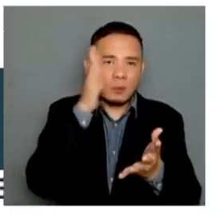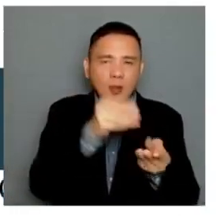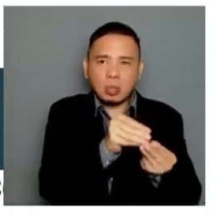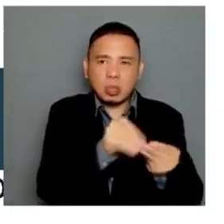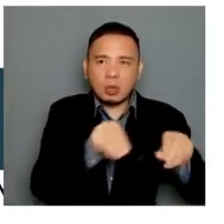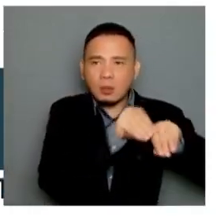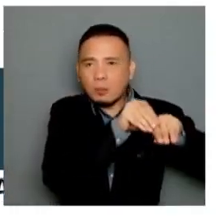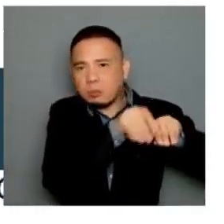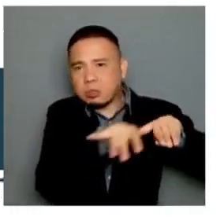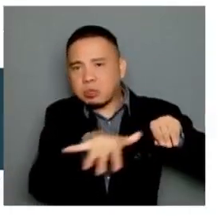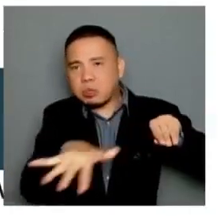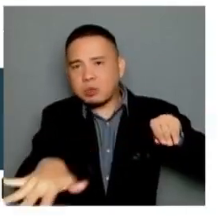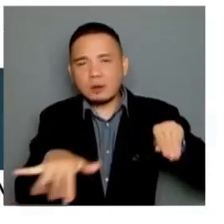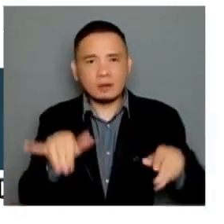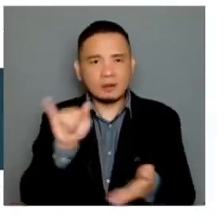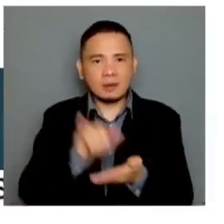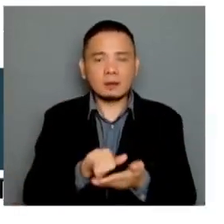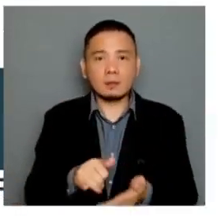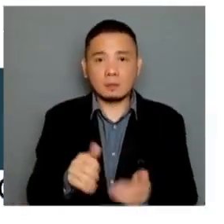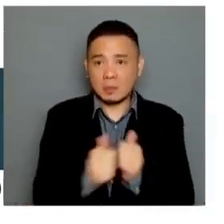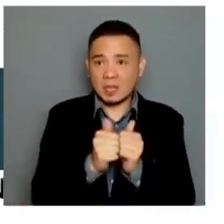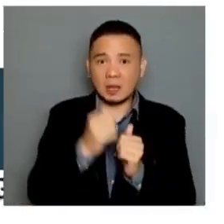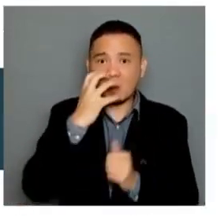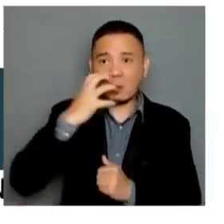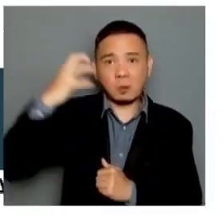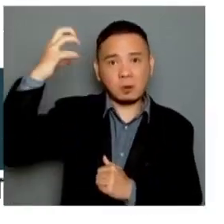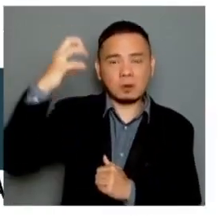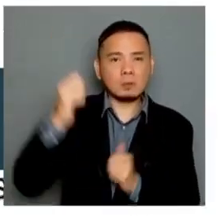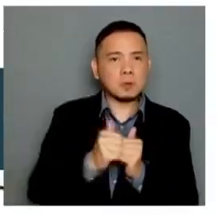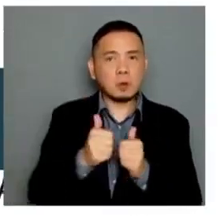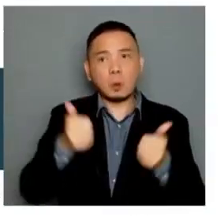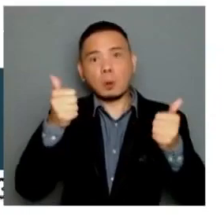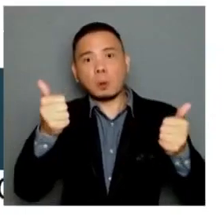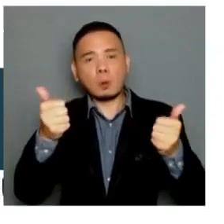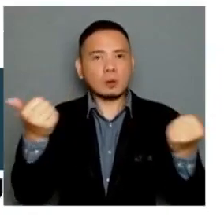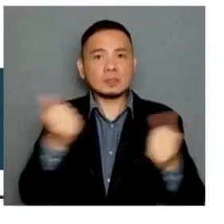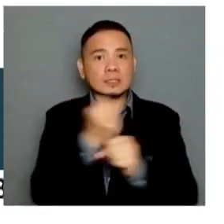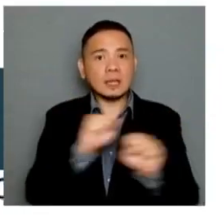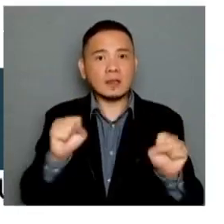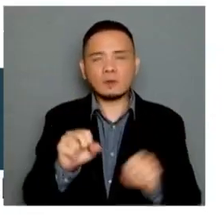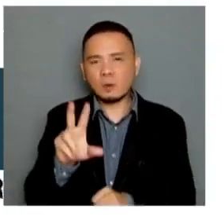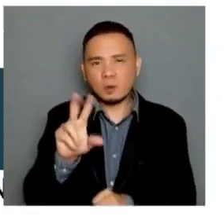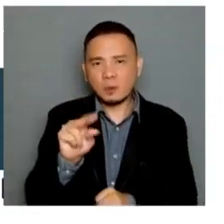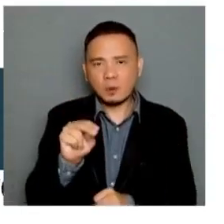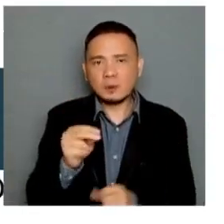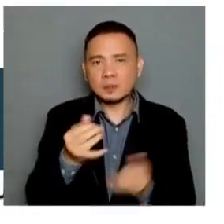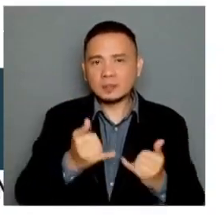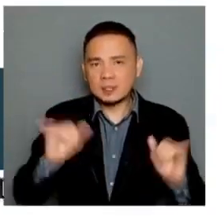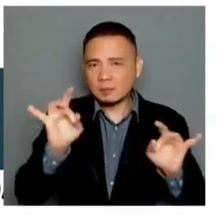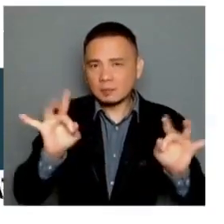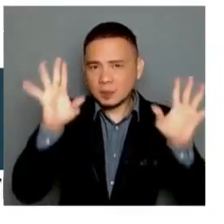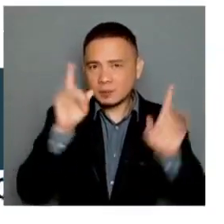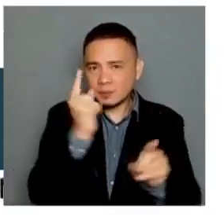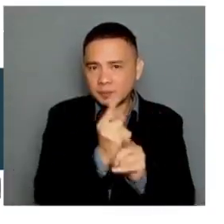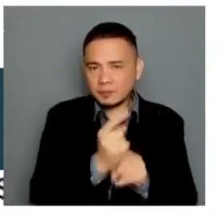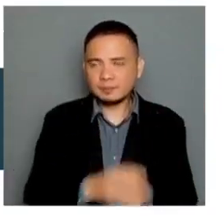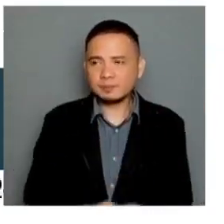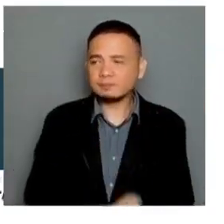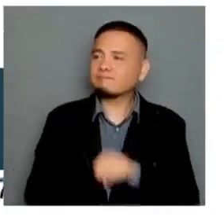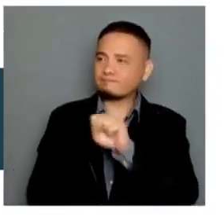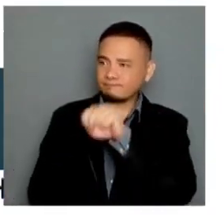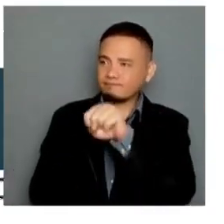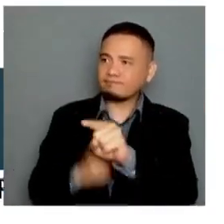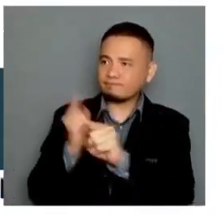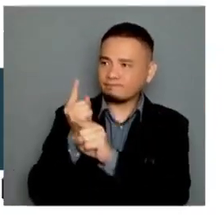dahil maganda na yung panahon, hindi na sila naligtas na sila sa panganib, Veronica. Opo, tama